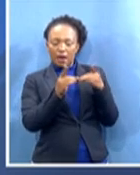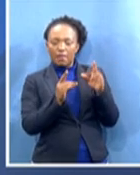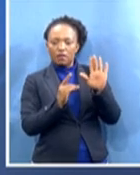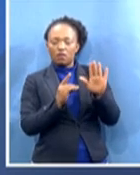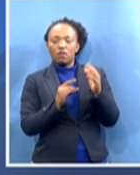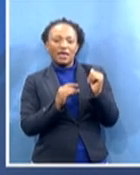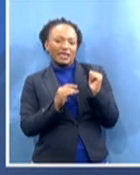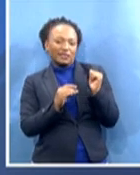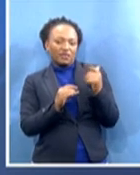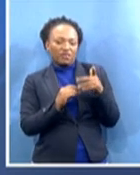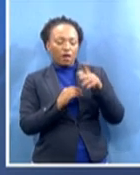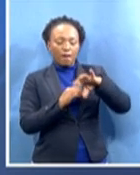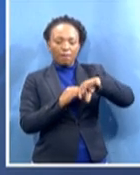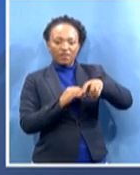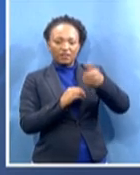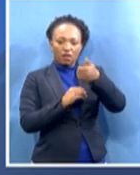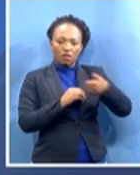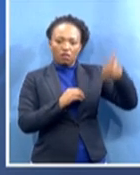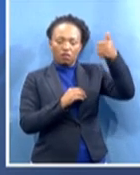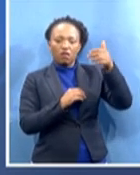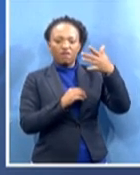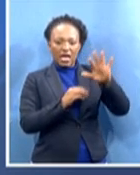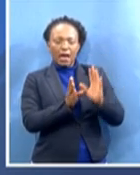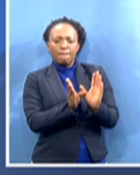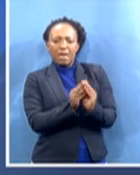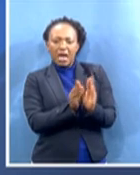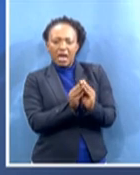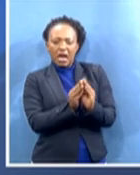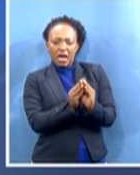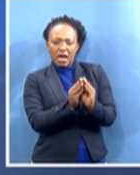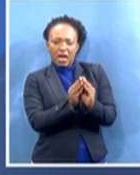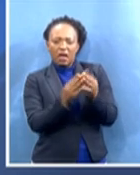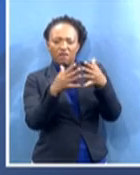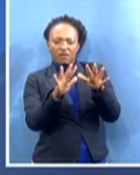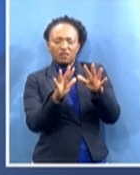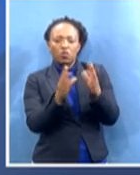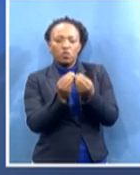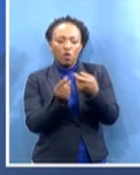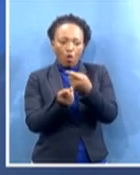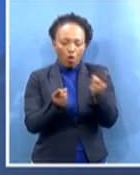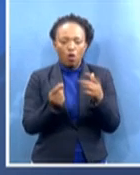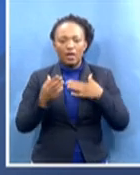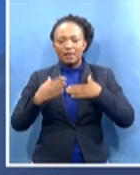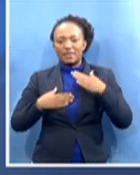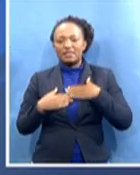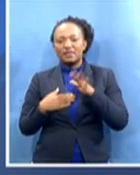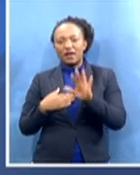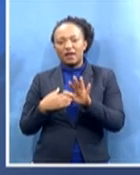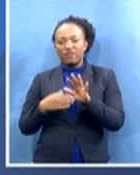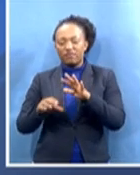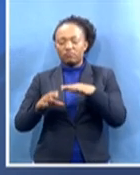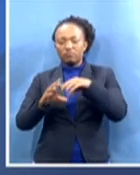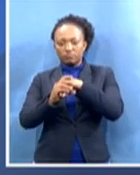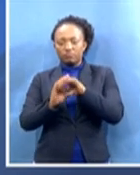long meeting with all administrators of the territory in order to make sure all information